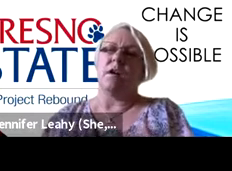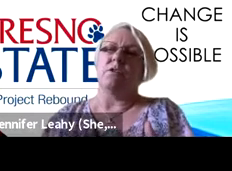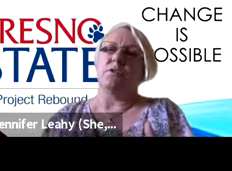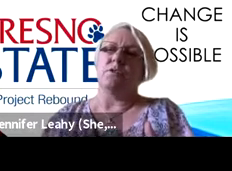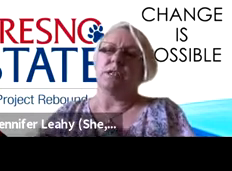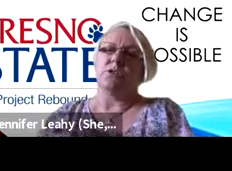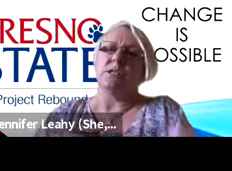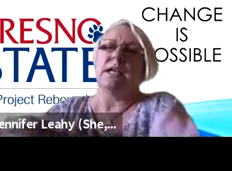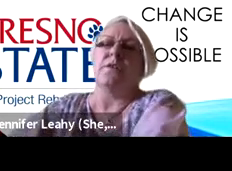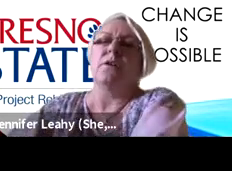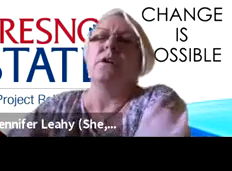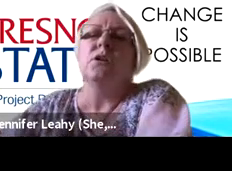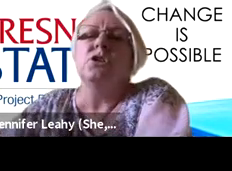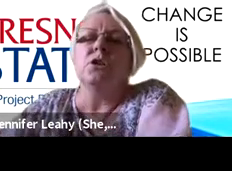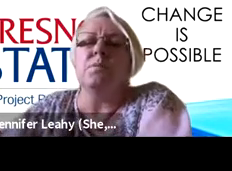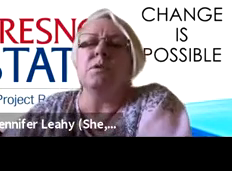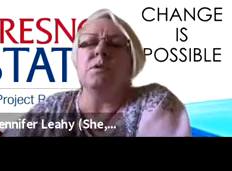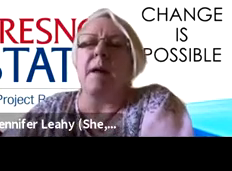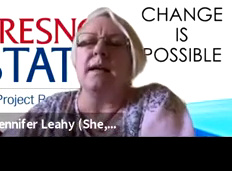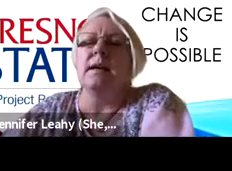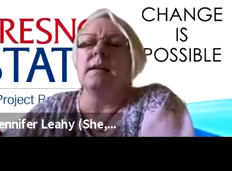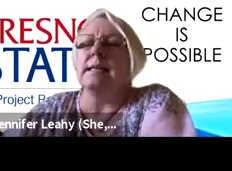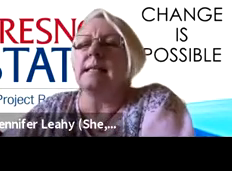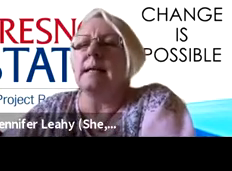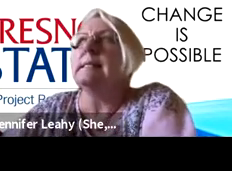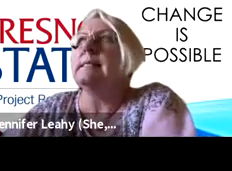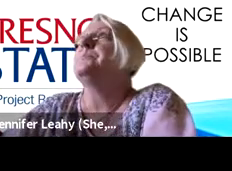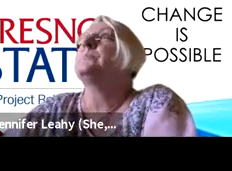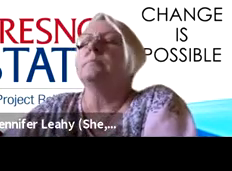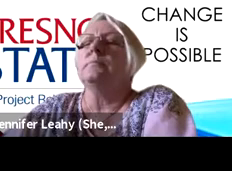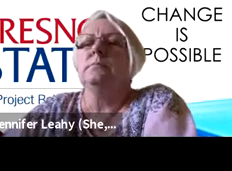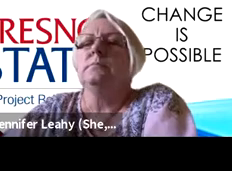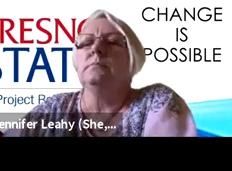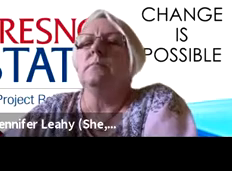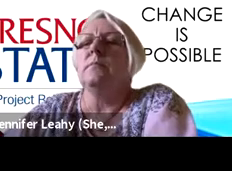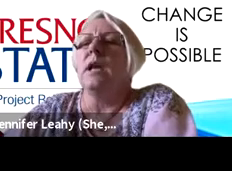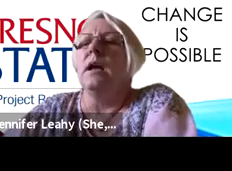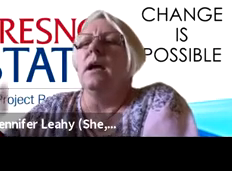and our university students together to contribute and give back. Next slide, please.